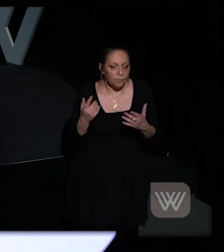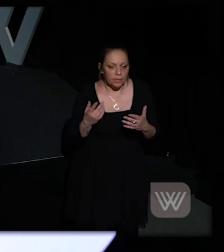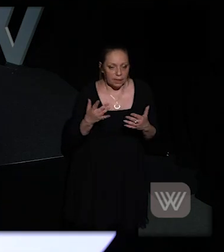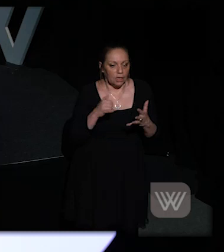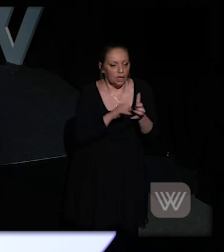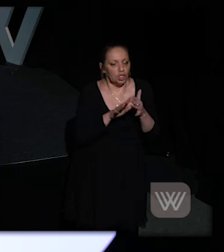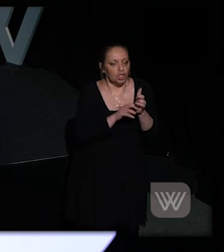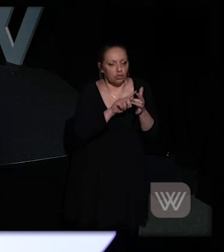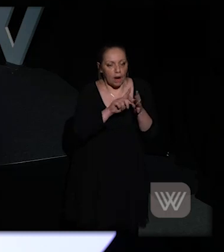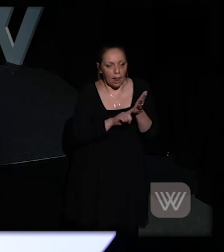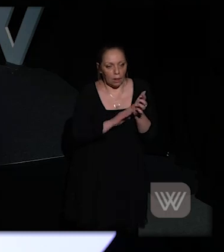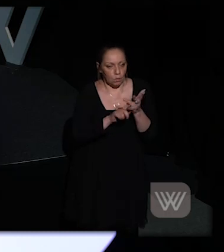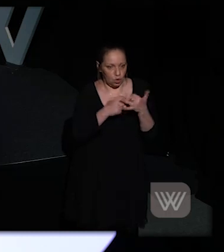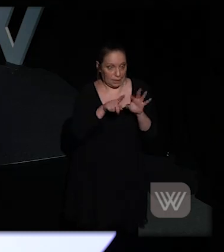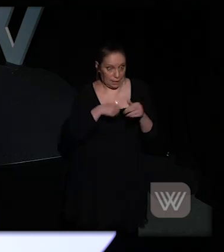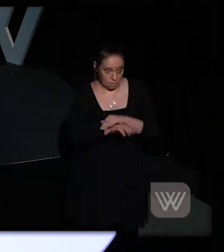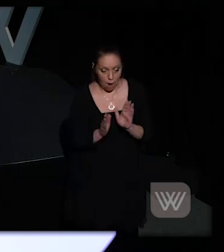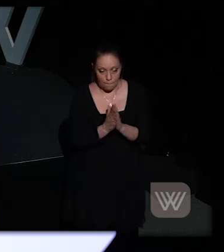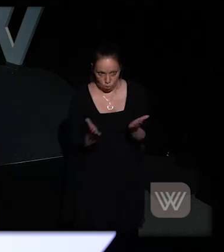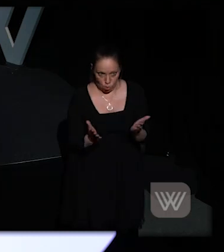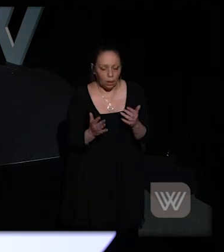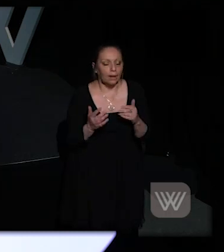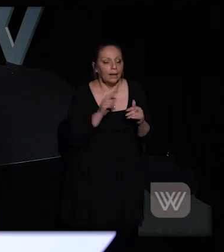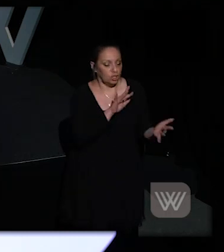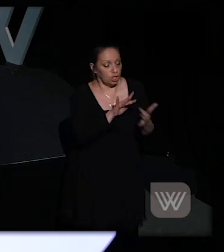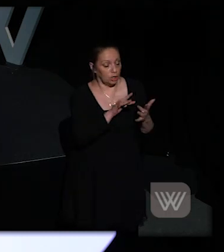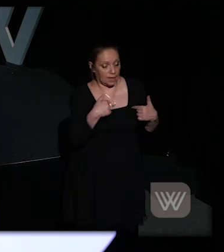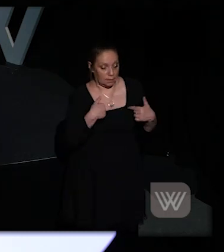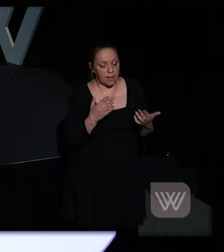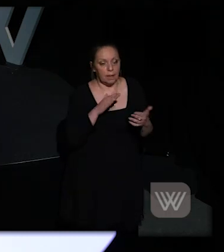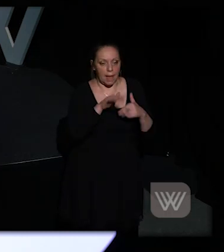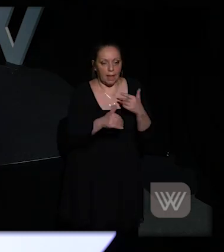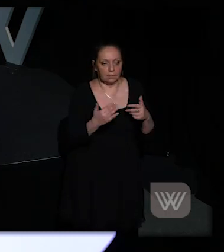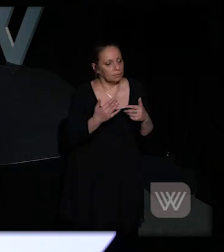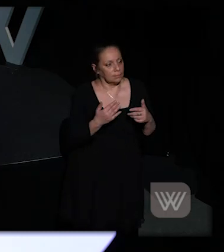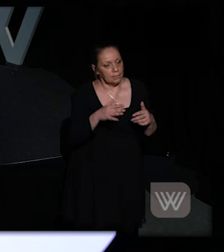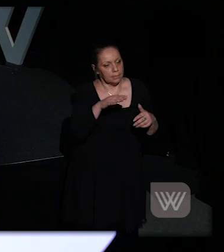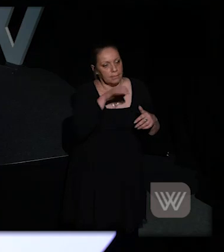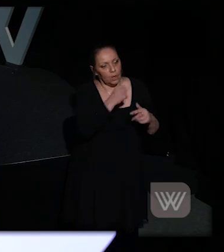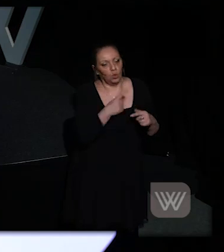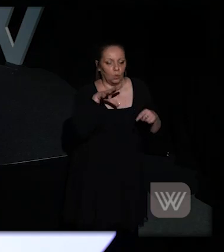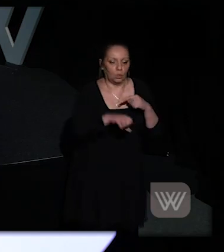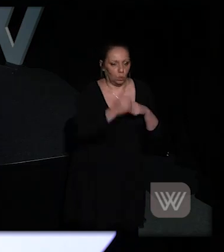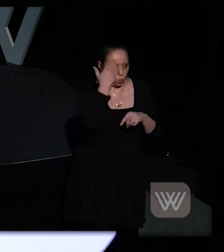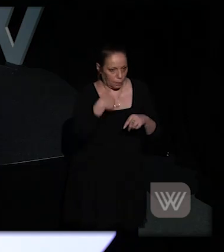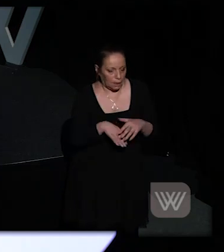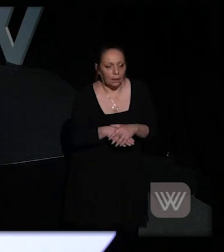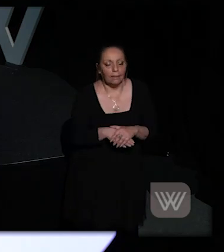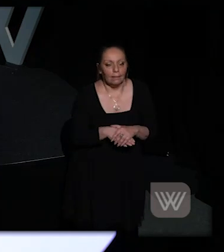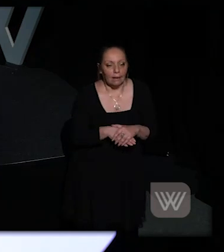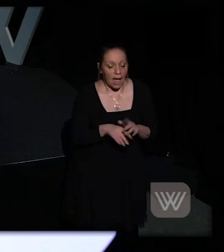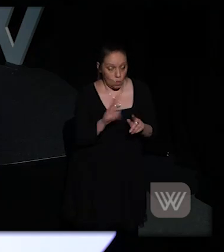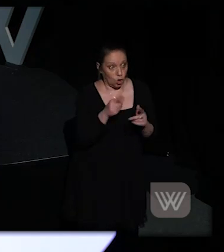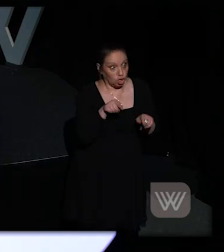Moody, she's an Australian journalist. She was in my chapter about misogyny and she was talking about, you know, the misogynist